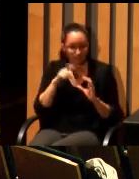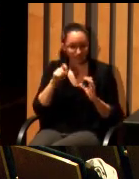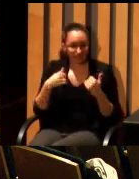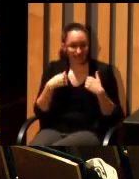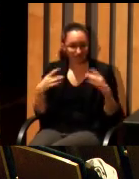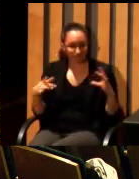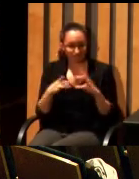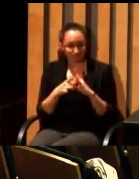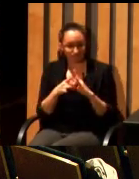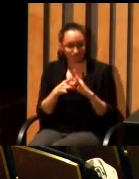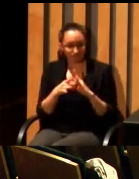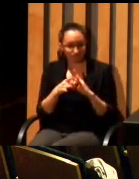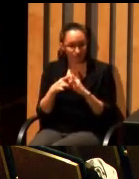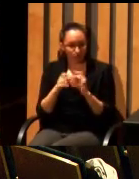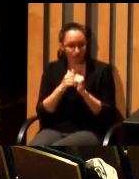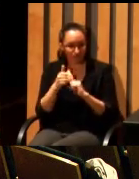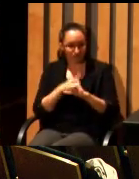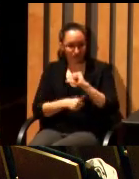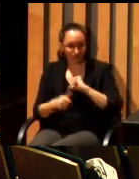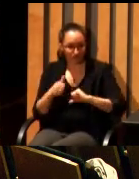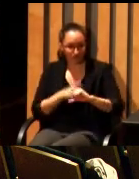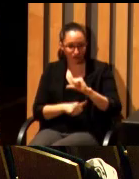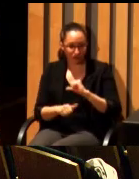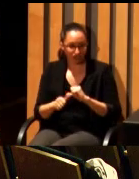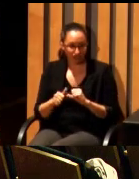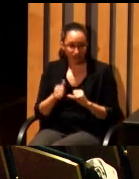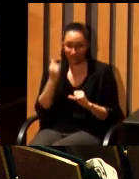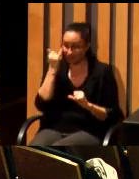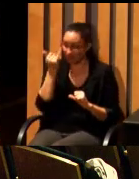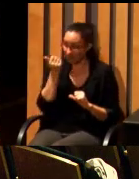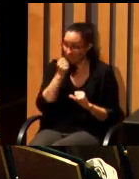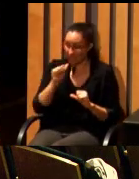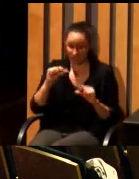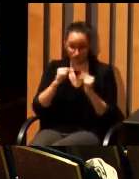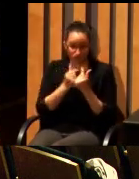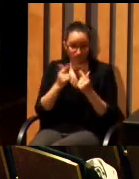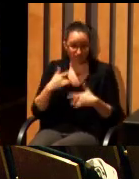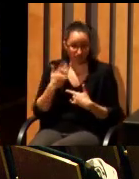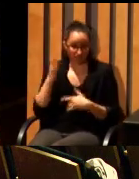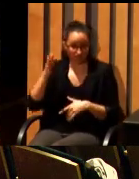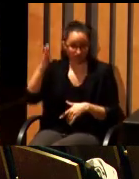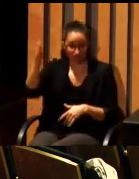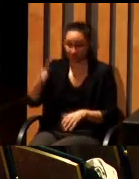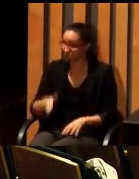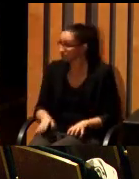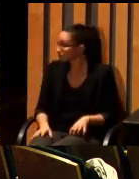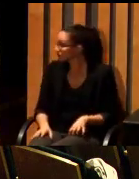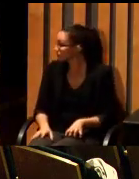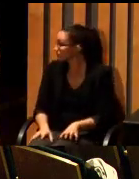with one another if there are any group activities to follow.